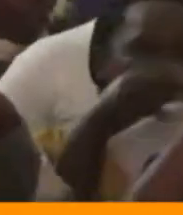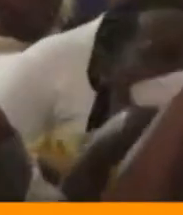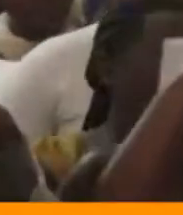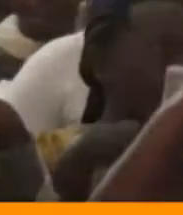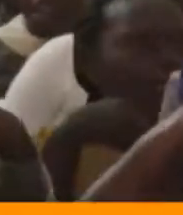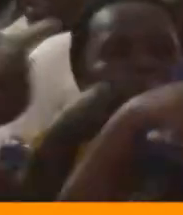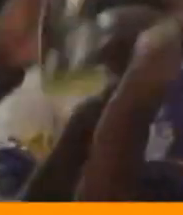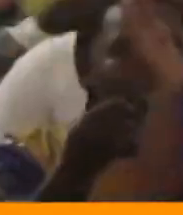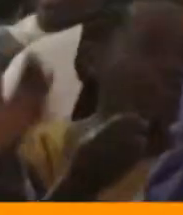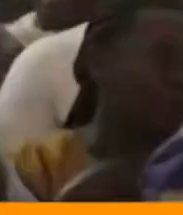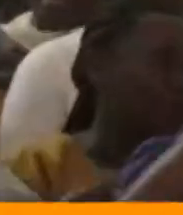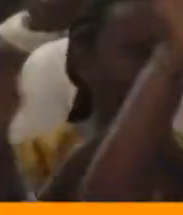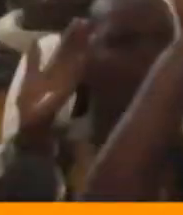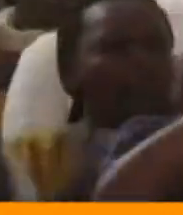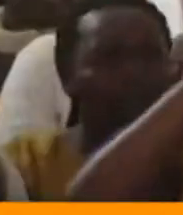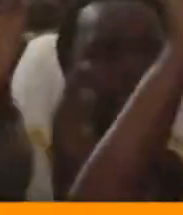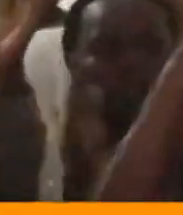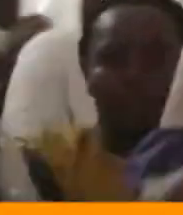foreign